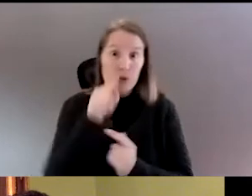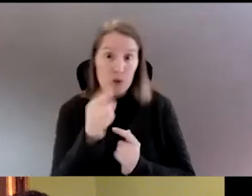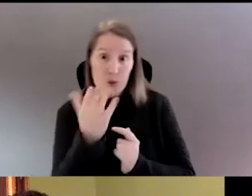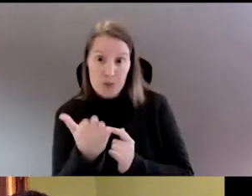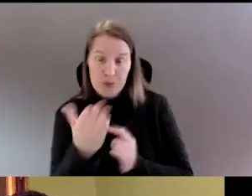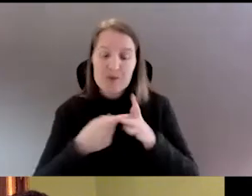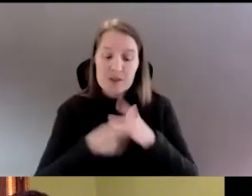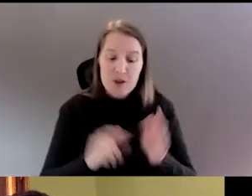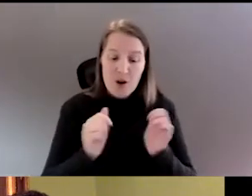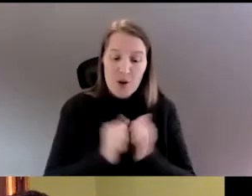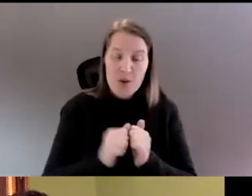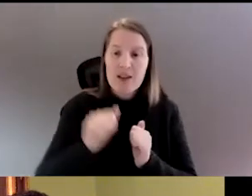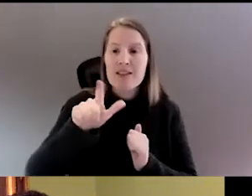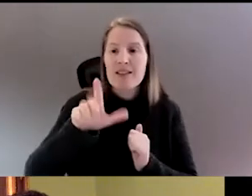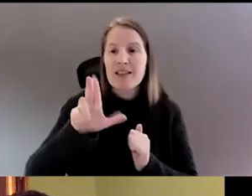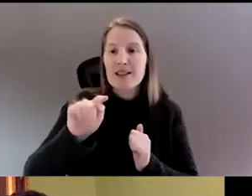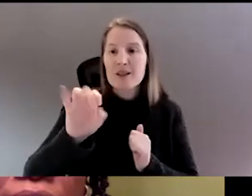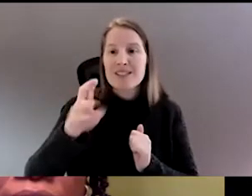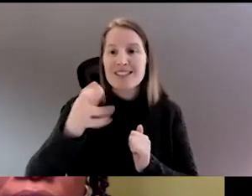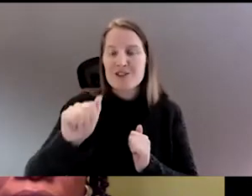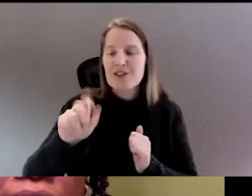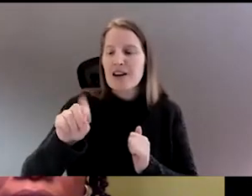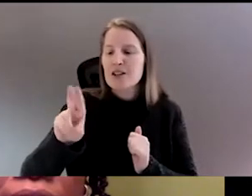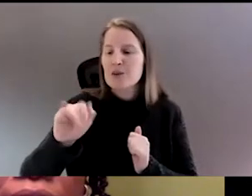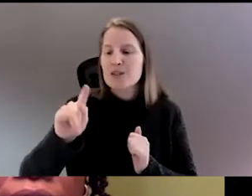Lutetia Doucette.